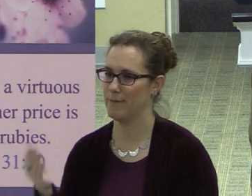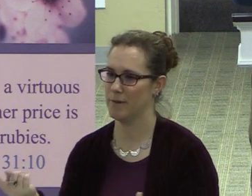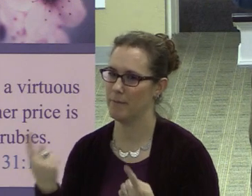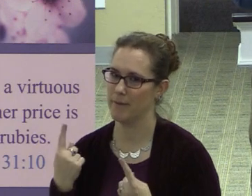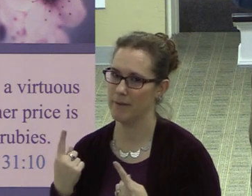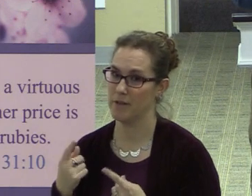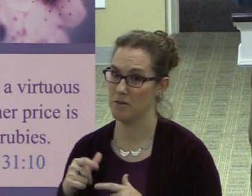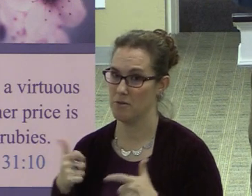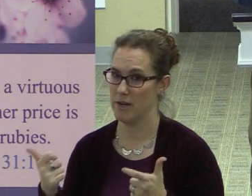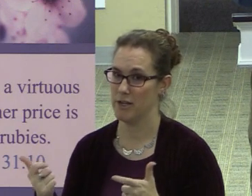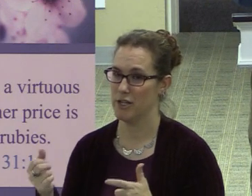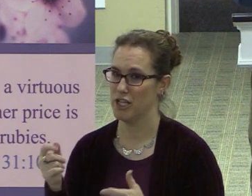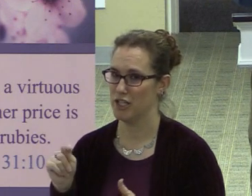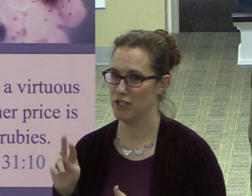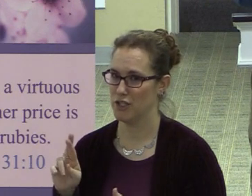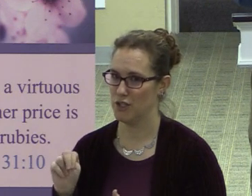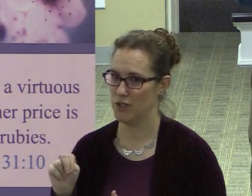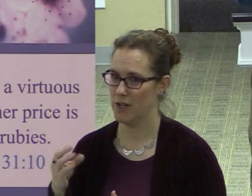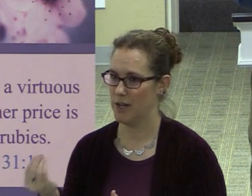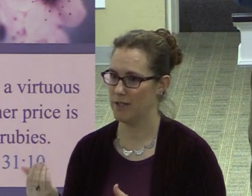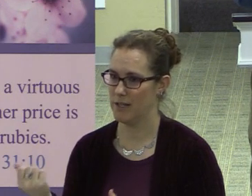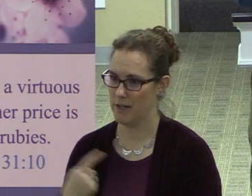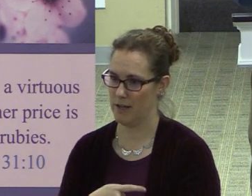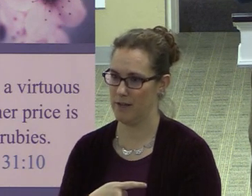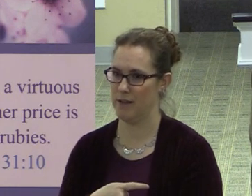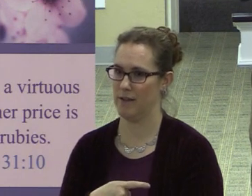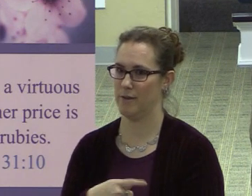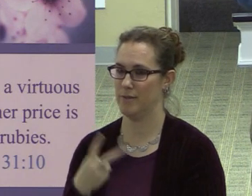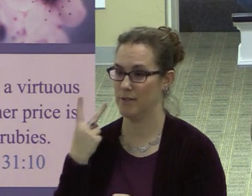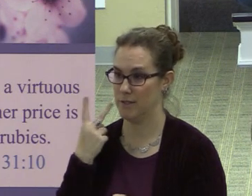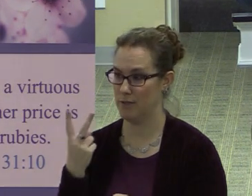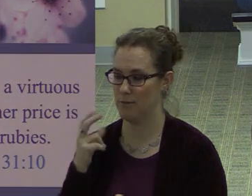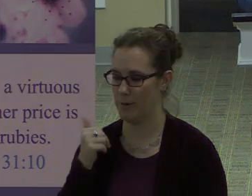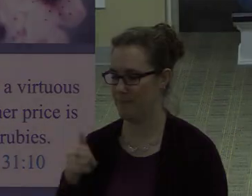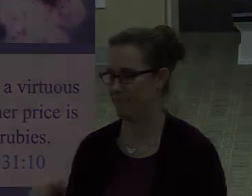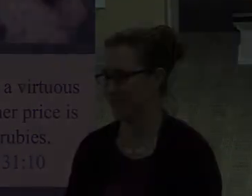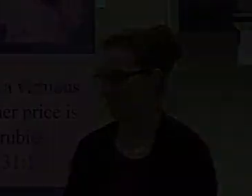great turnout today. And we'll see you all tomorrow.